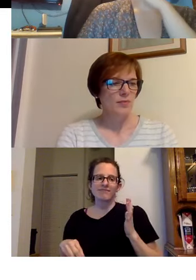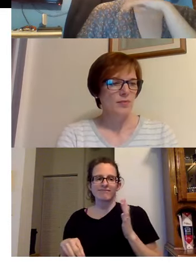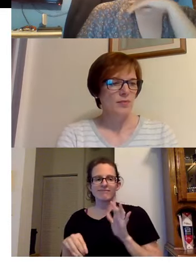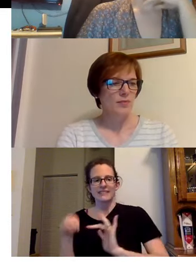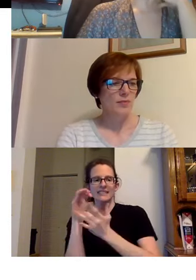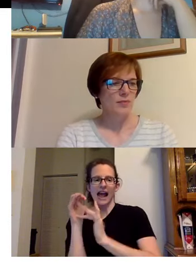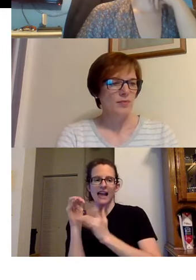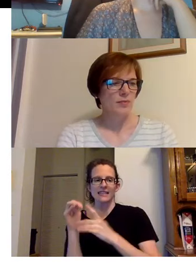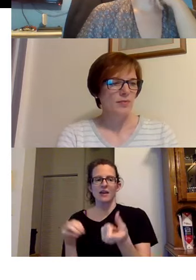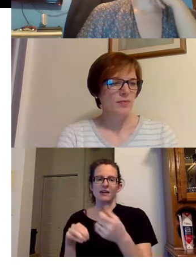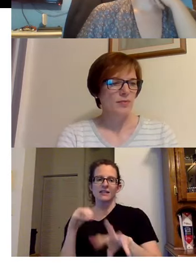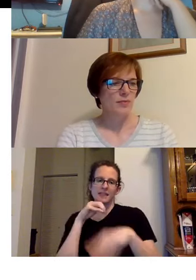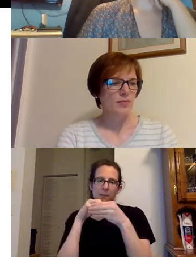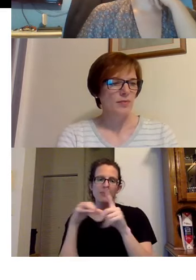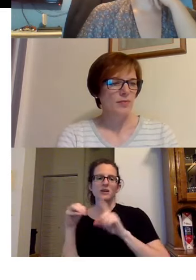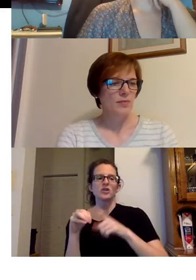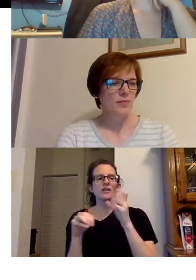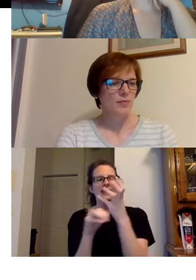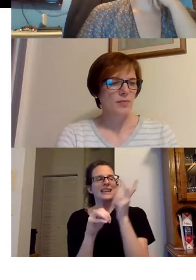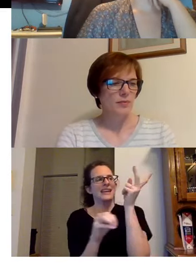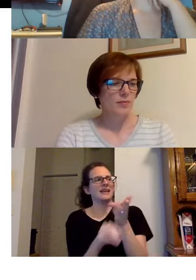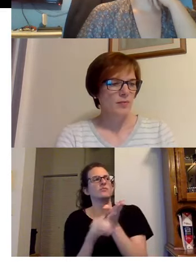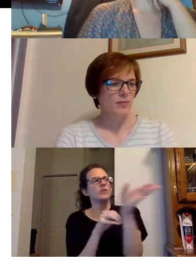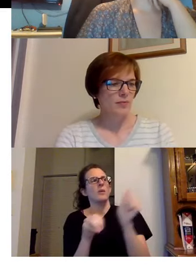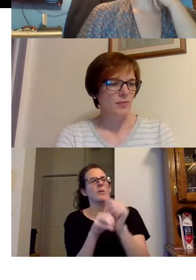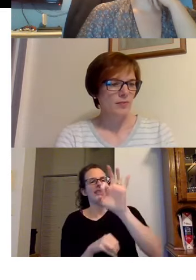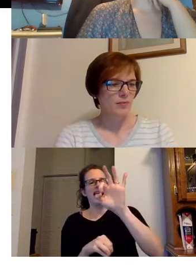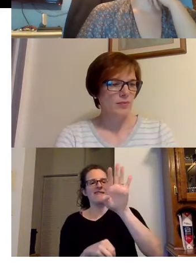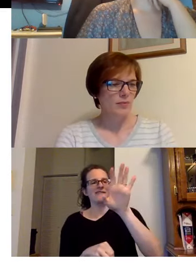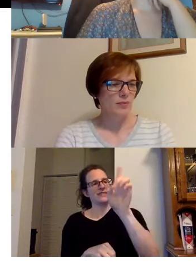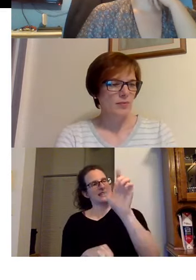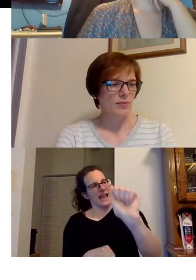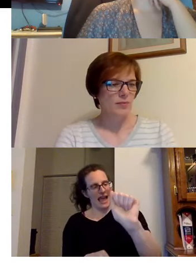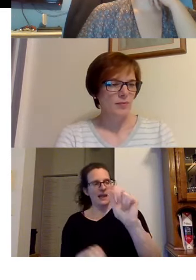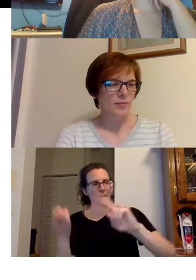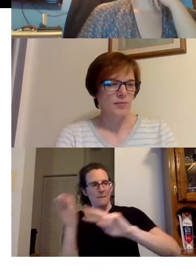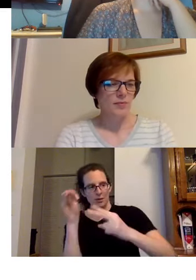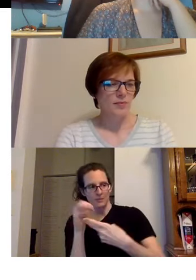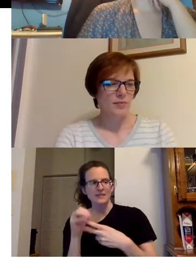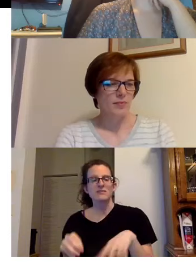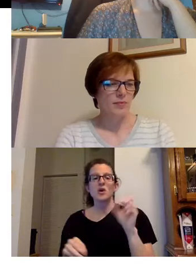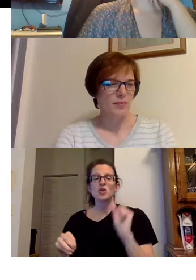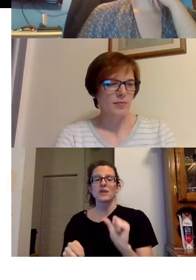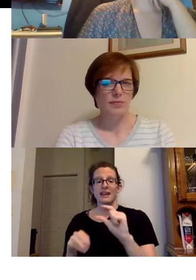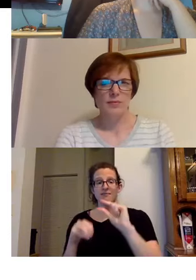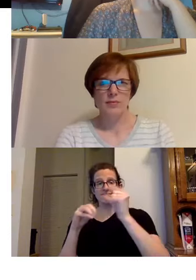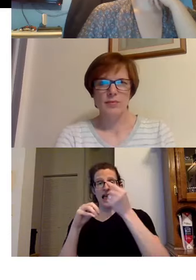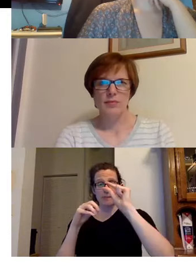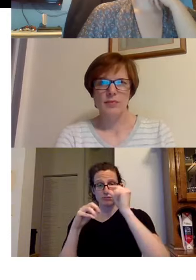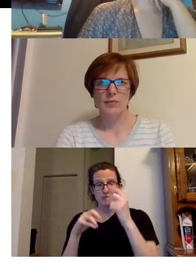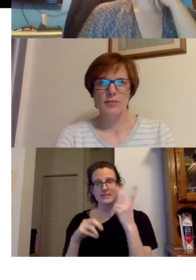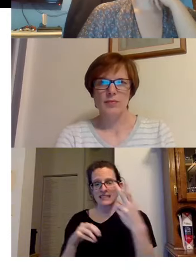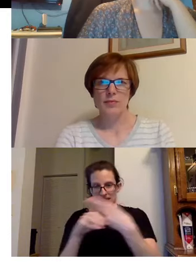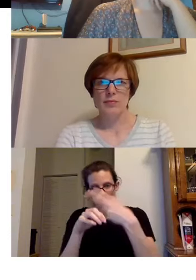FDA. So you can also encapsulate your oils. You can purchase veggie caps from Young